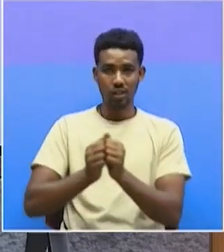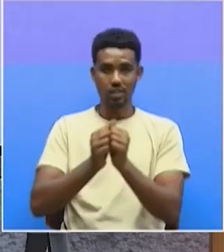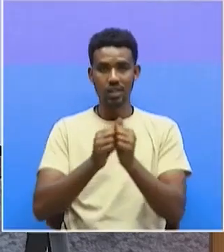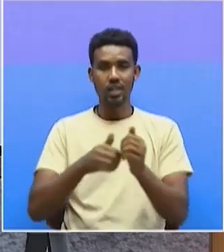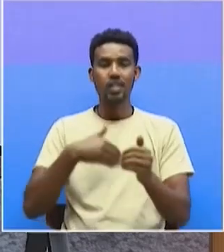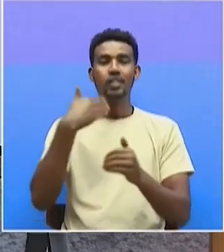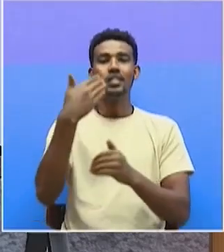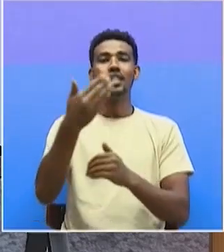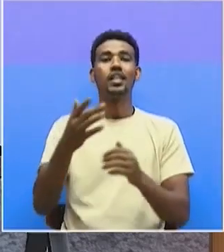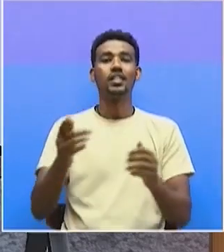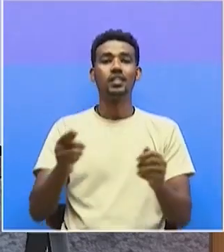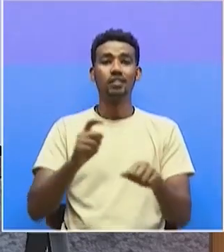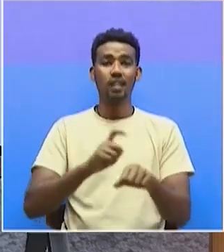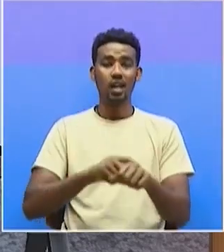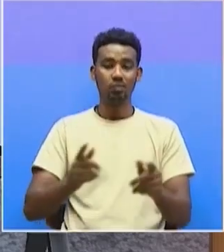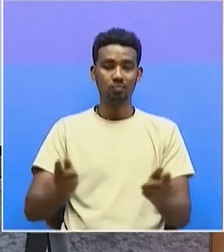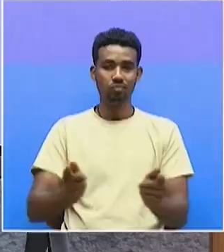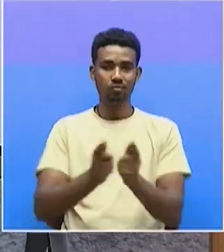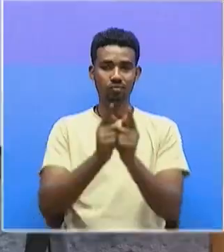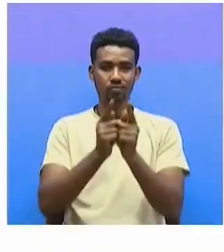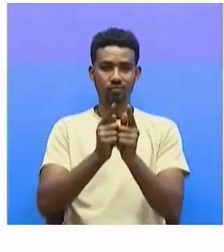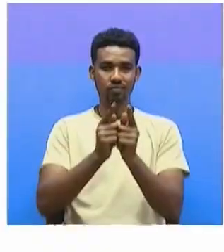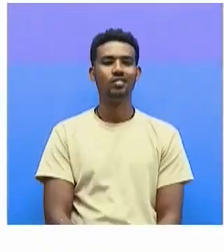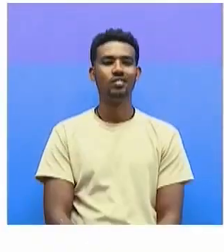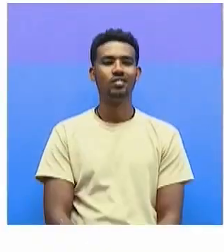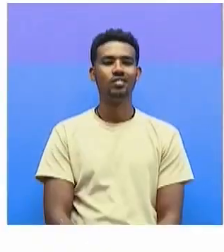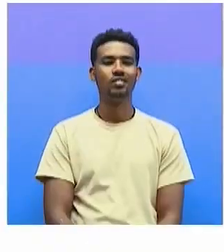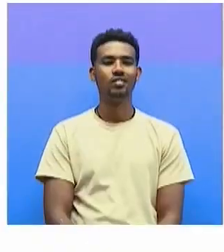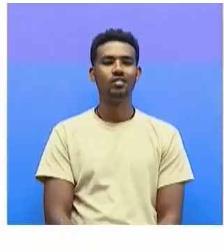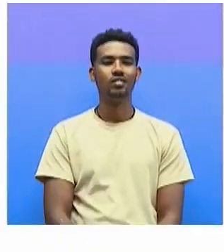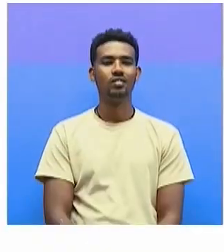the next time we will see next topic.